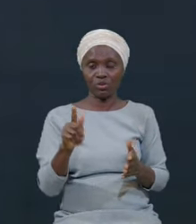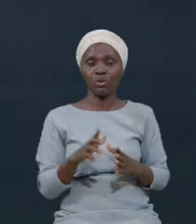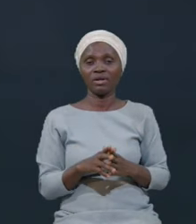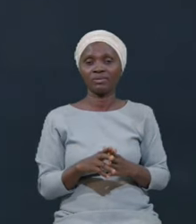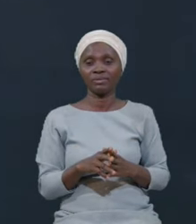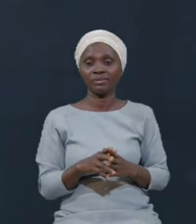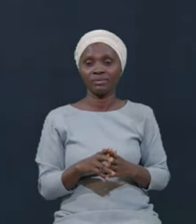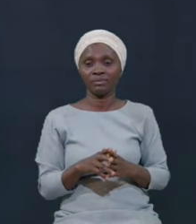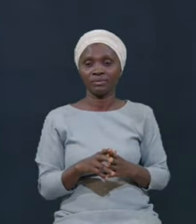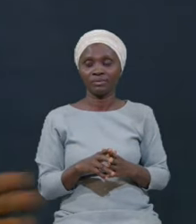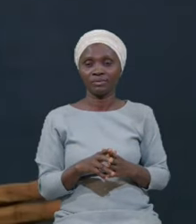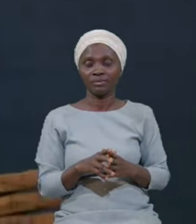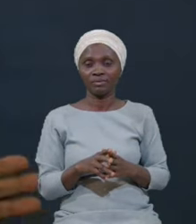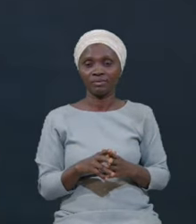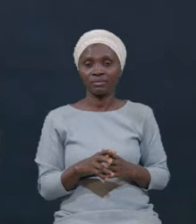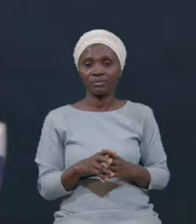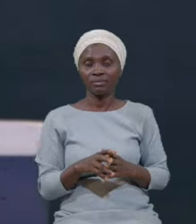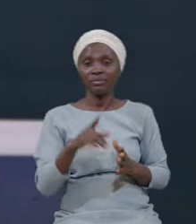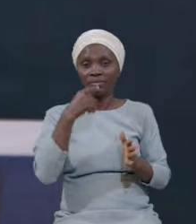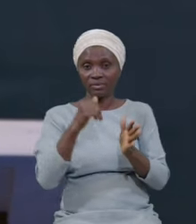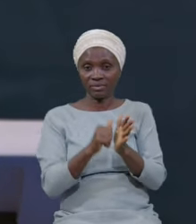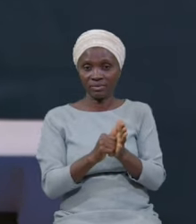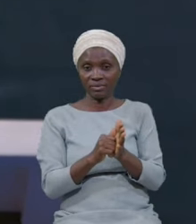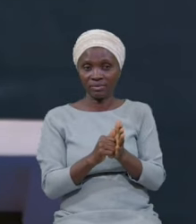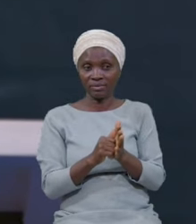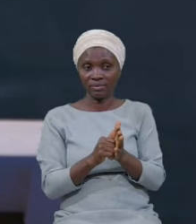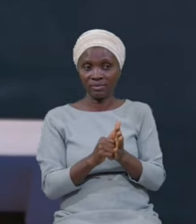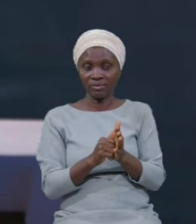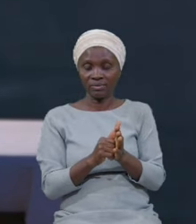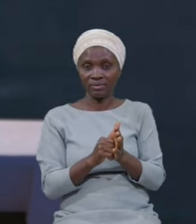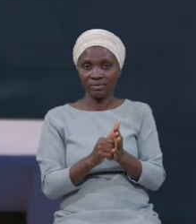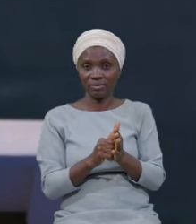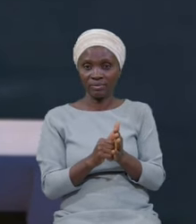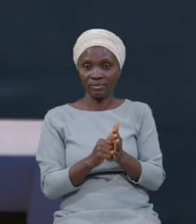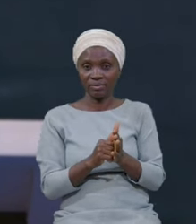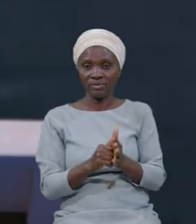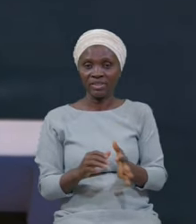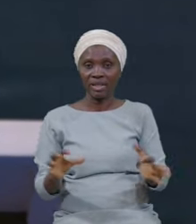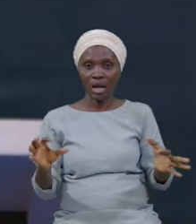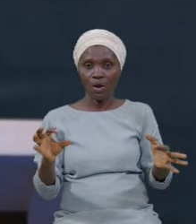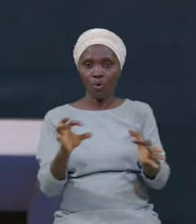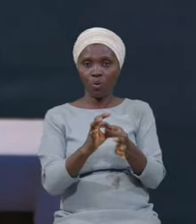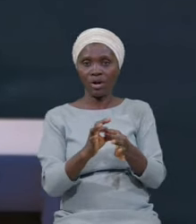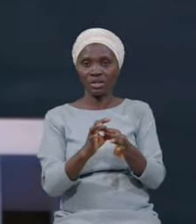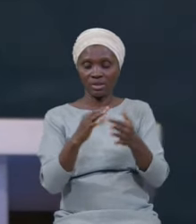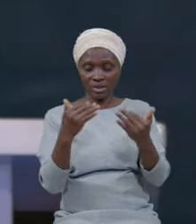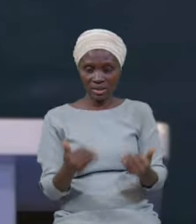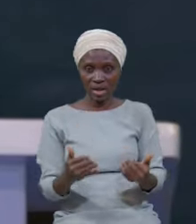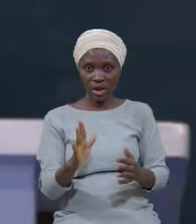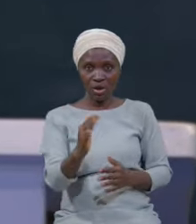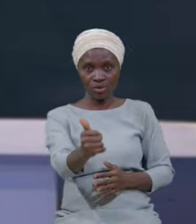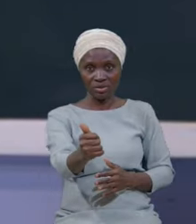verse 21, it says, acquaint now thyself with him. That is with